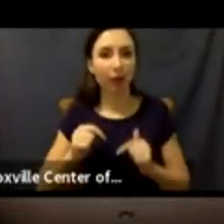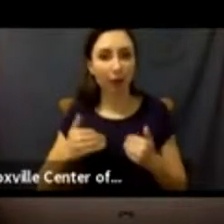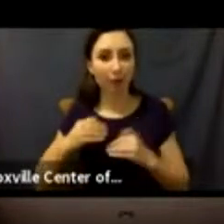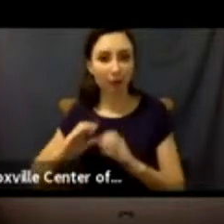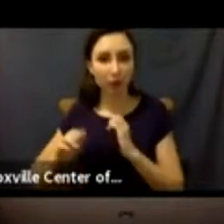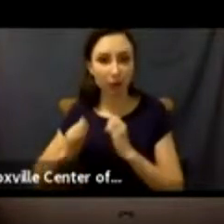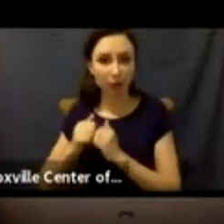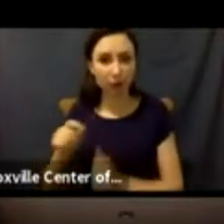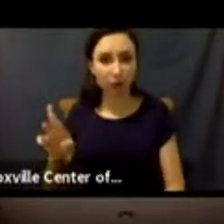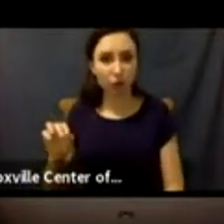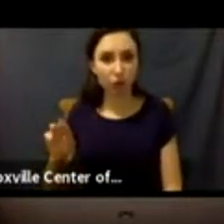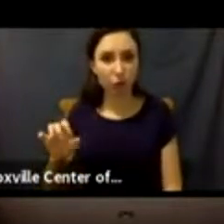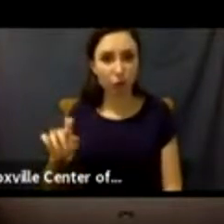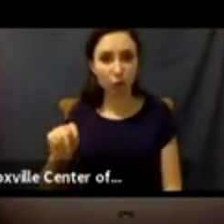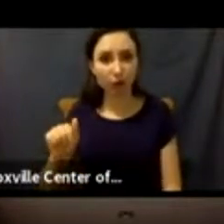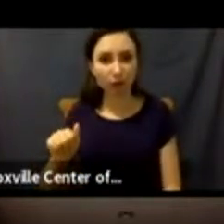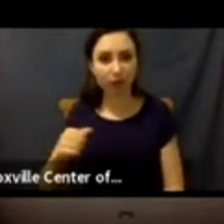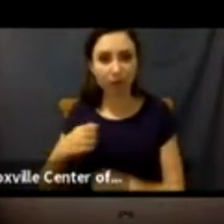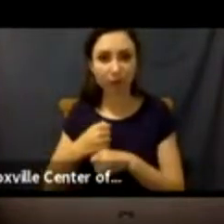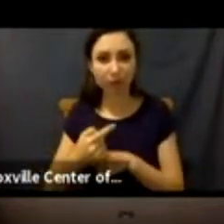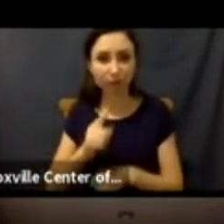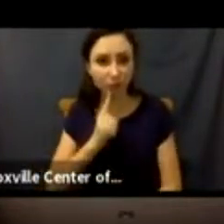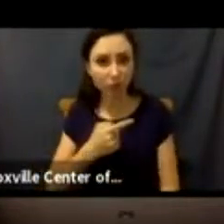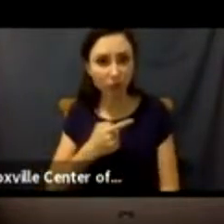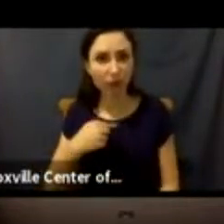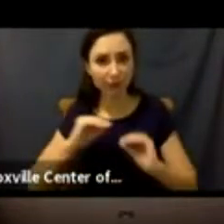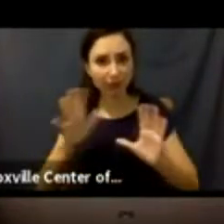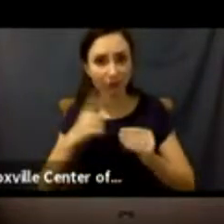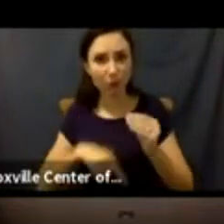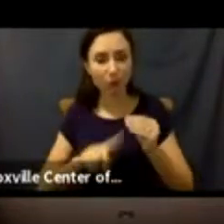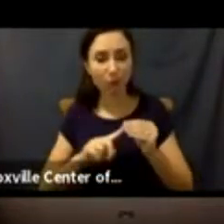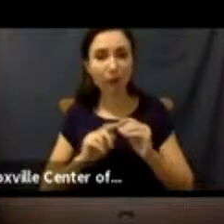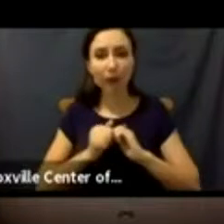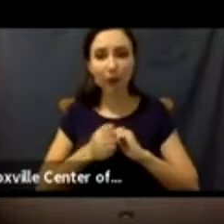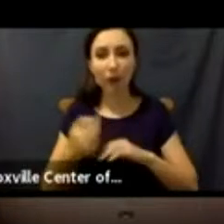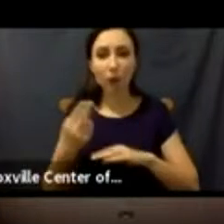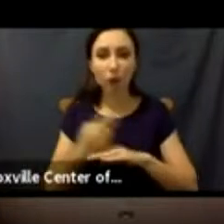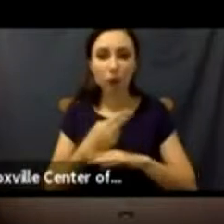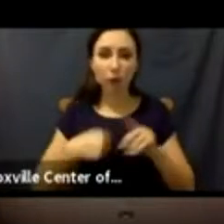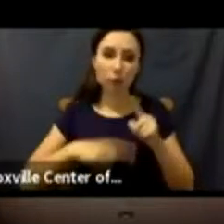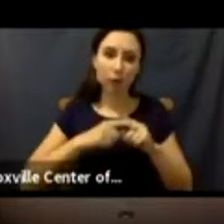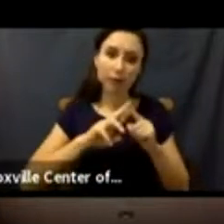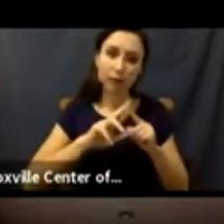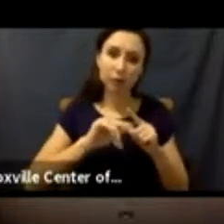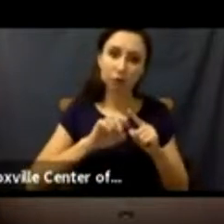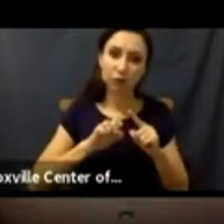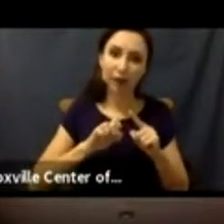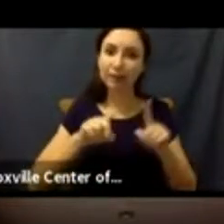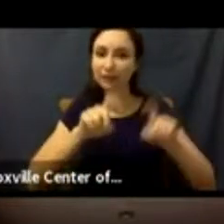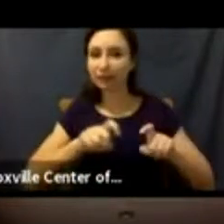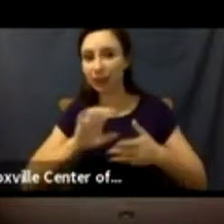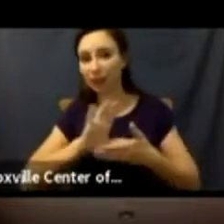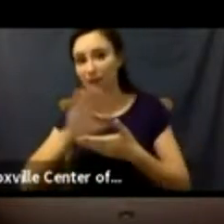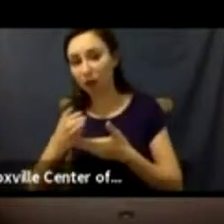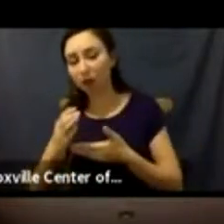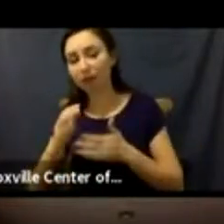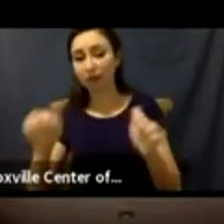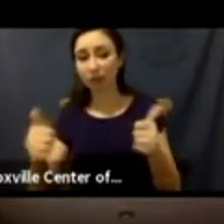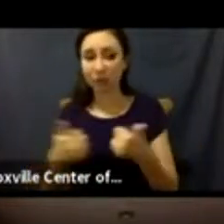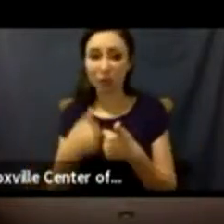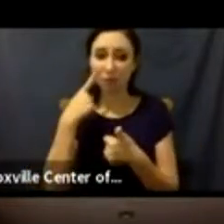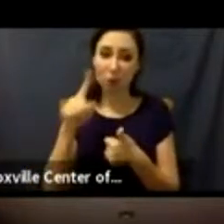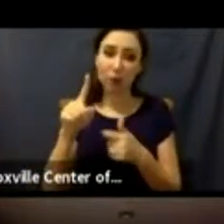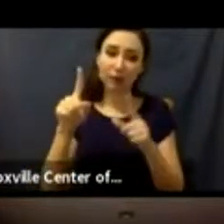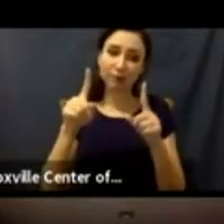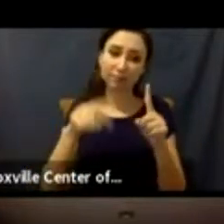make sure I have clarity on how we were going to use positivity rate and testing volume. And, the challenge with testing, we know positivity